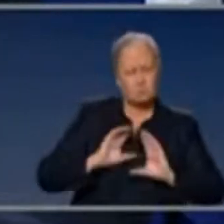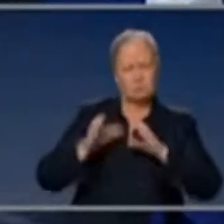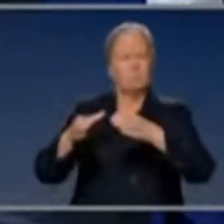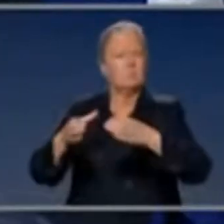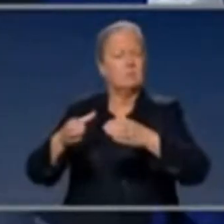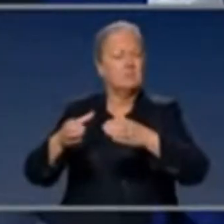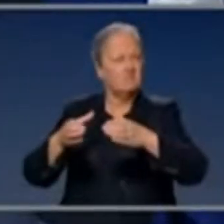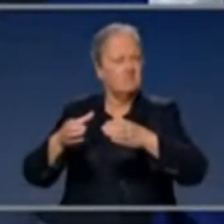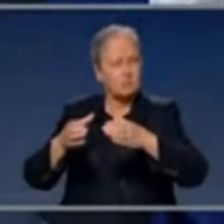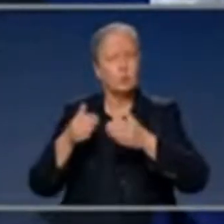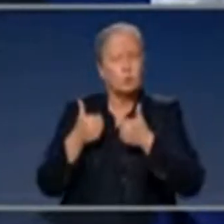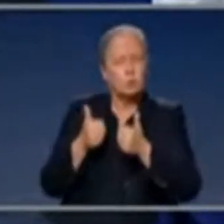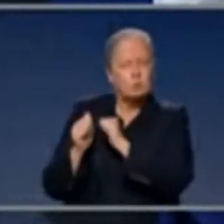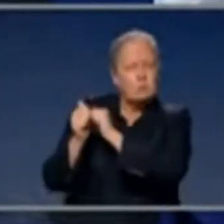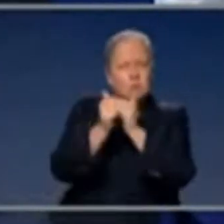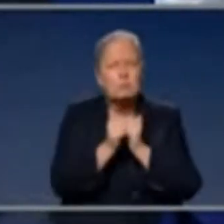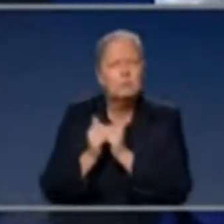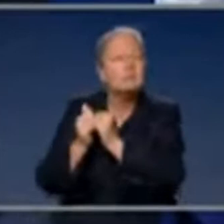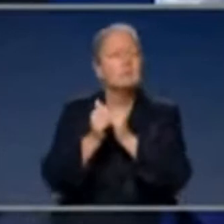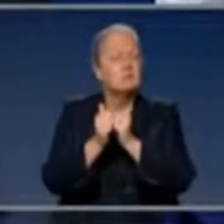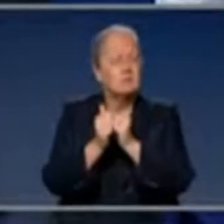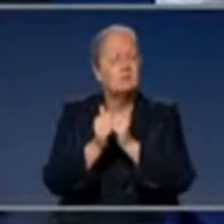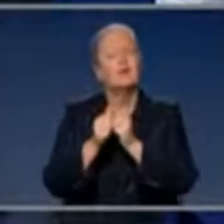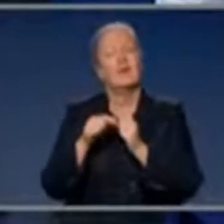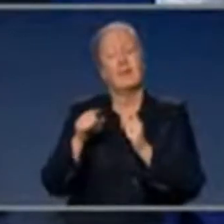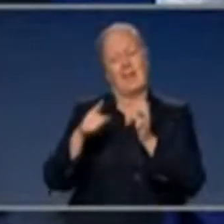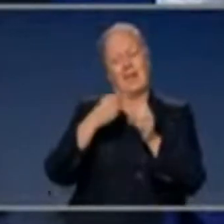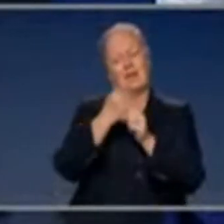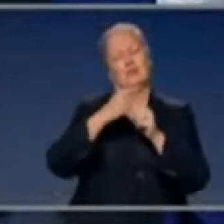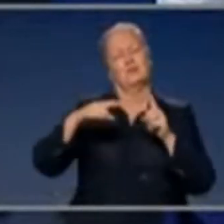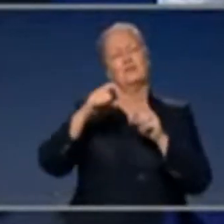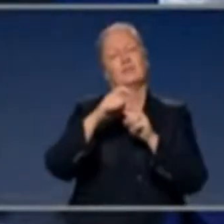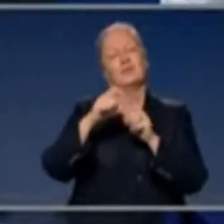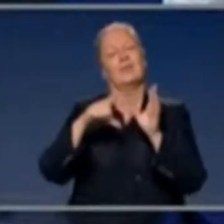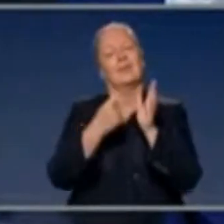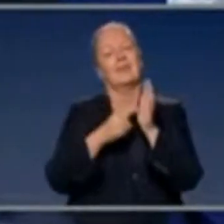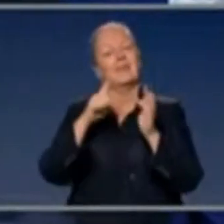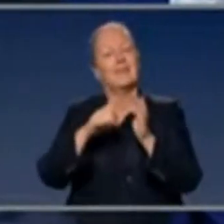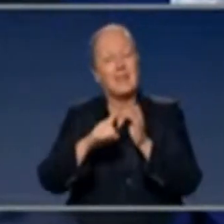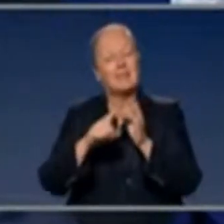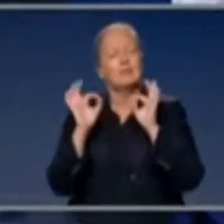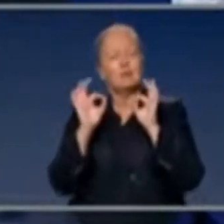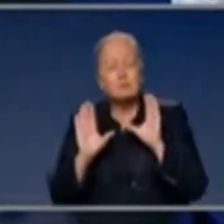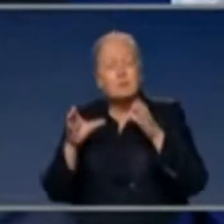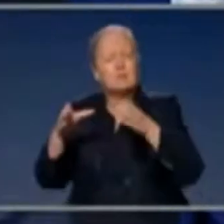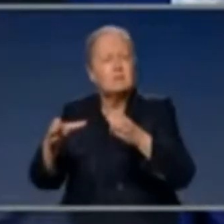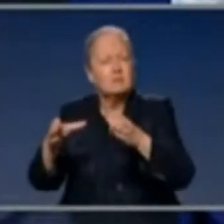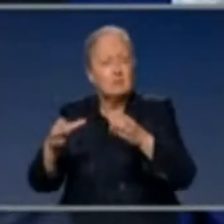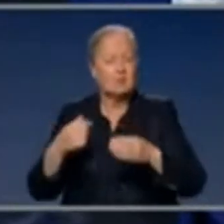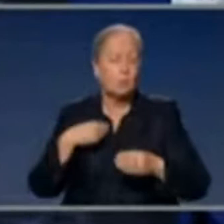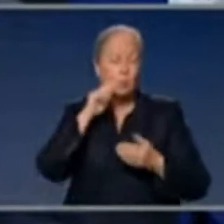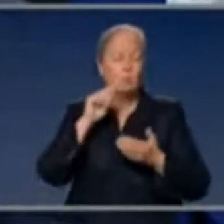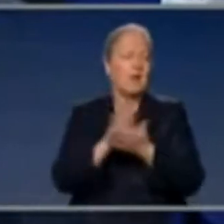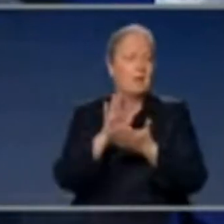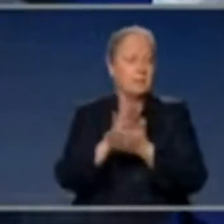taking that level of cooperation to a whole new level through an aged care response centre, then either jurisdiction can initiate that process, and that